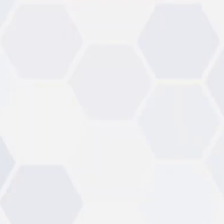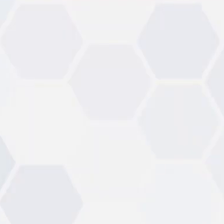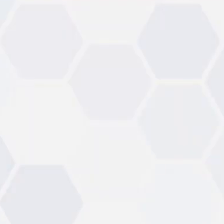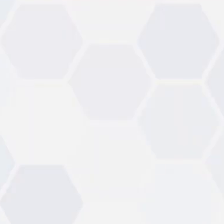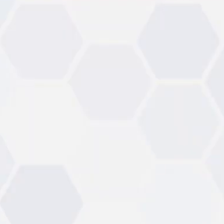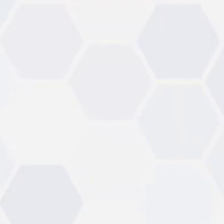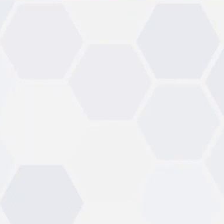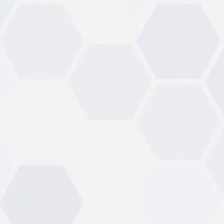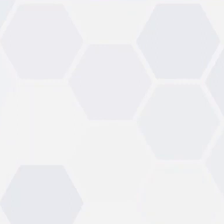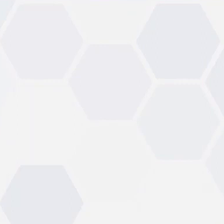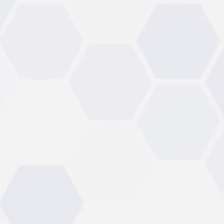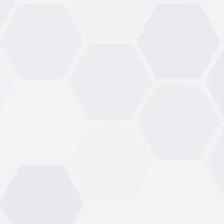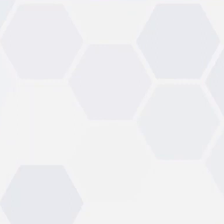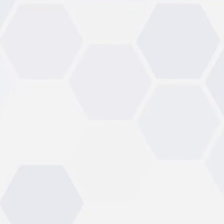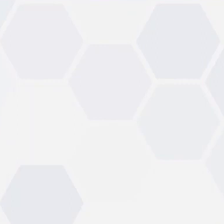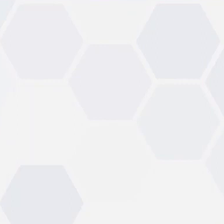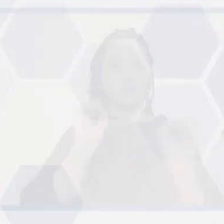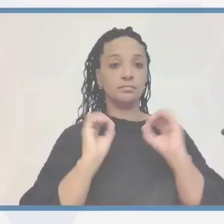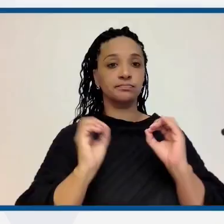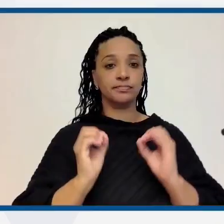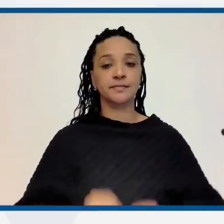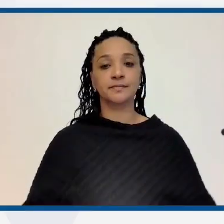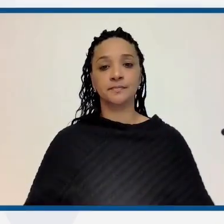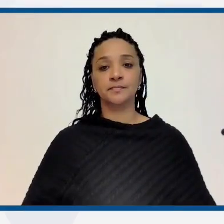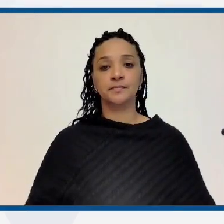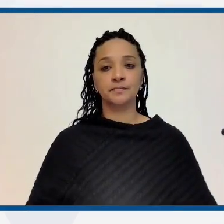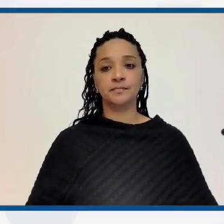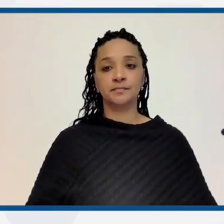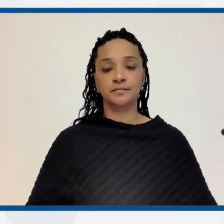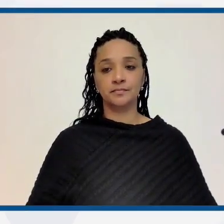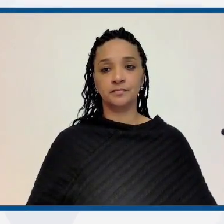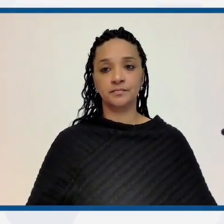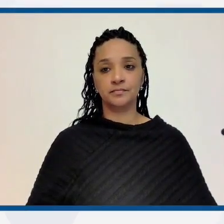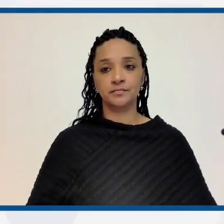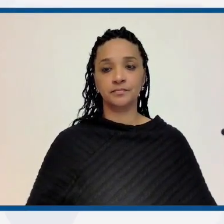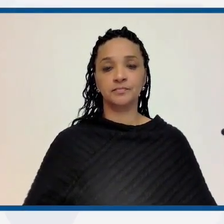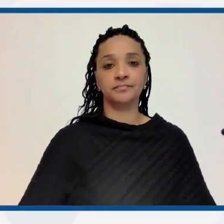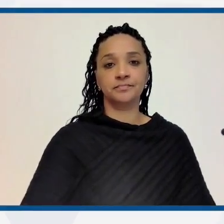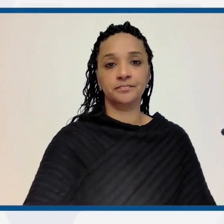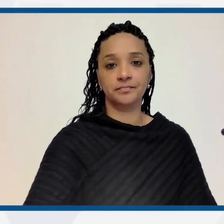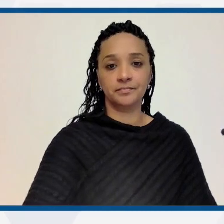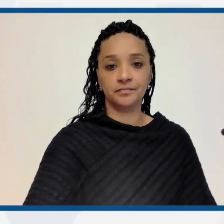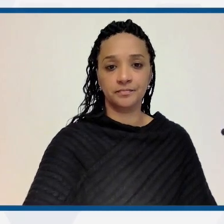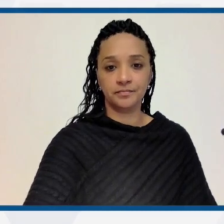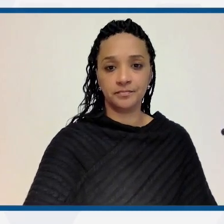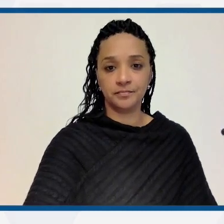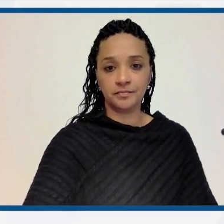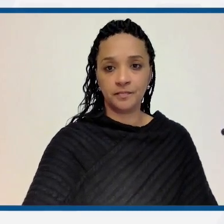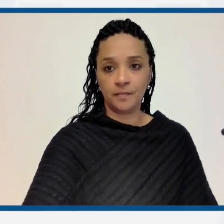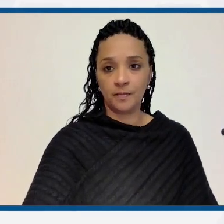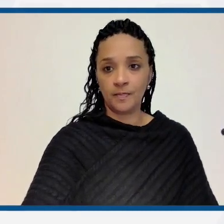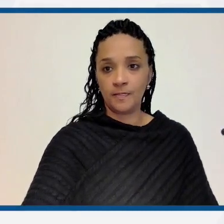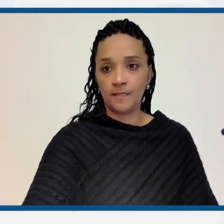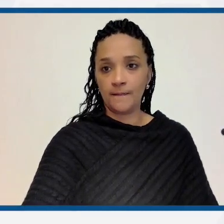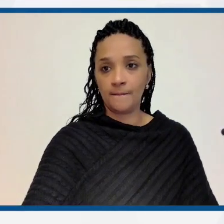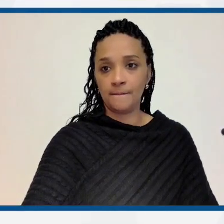locally with private sector and, of course, with the government. What just happened in the U.S., which is that we have